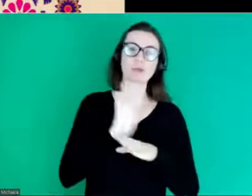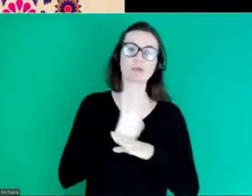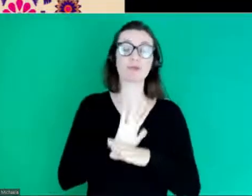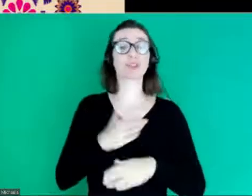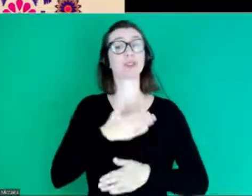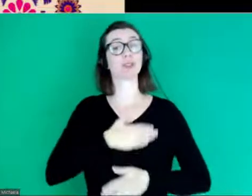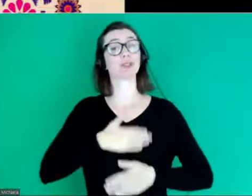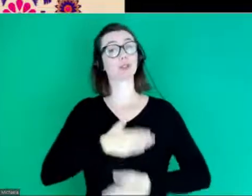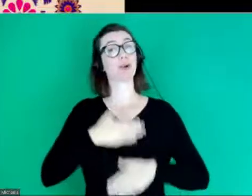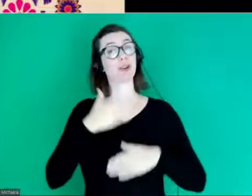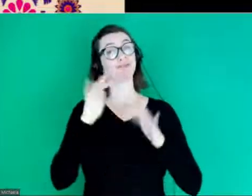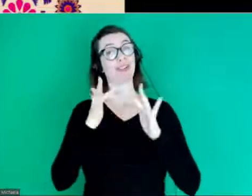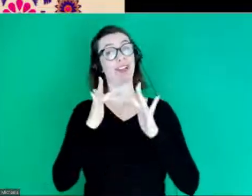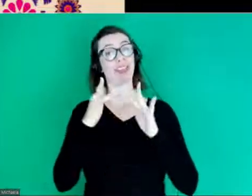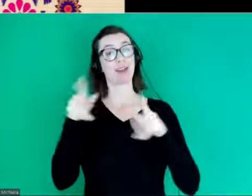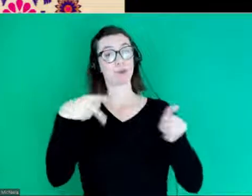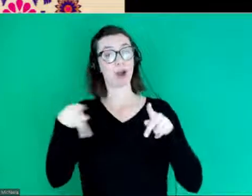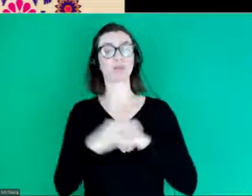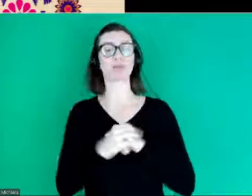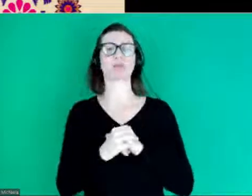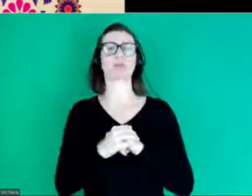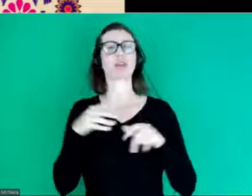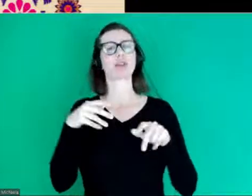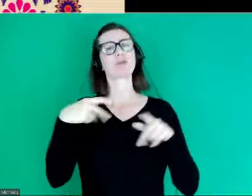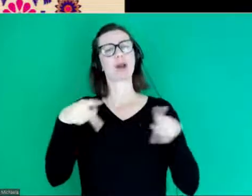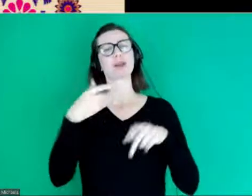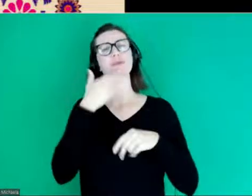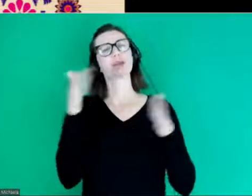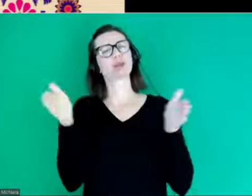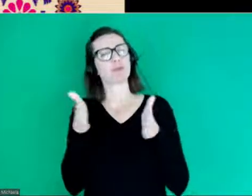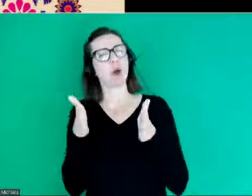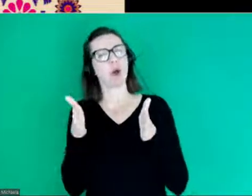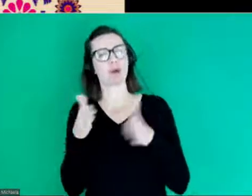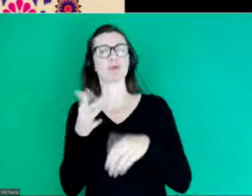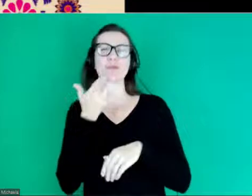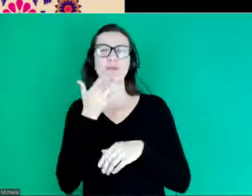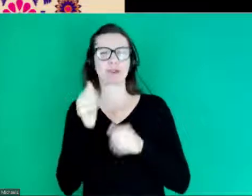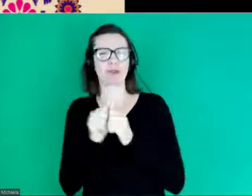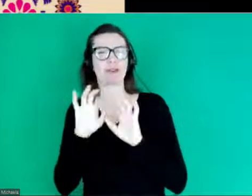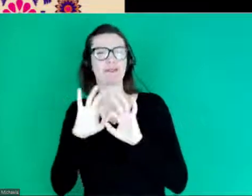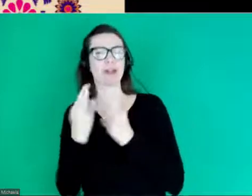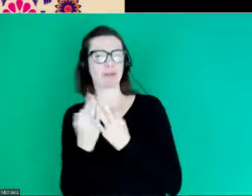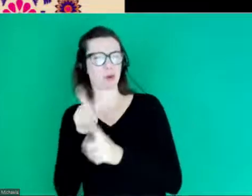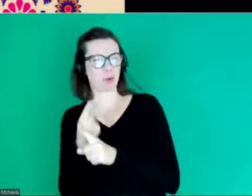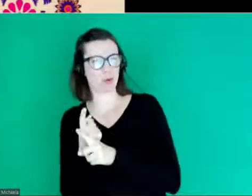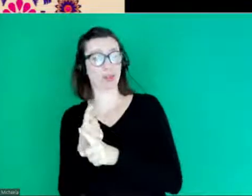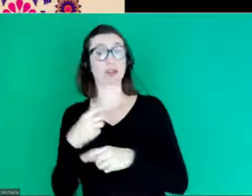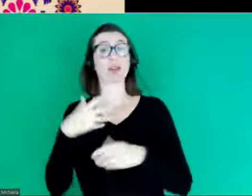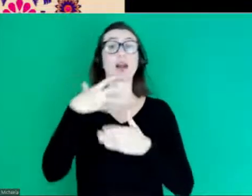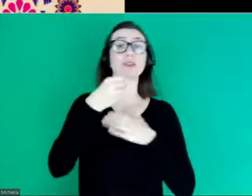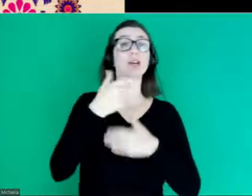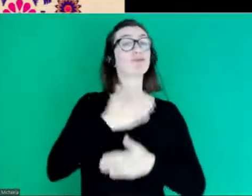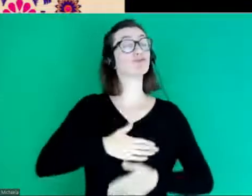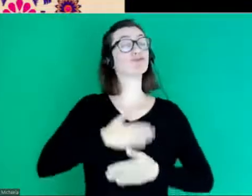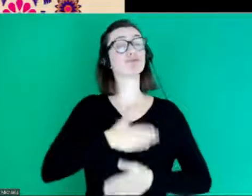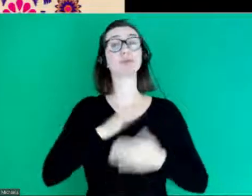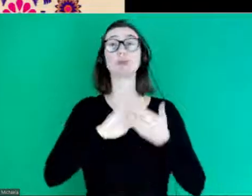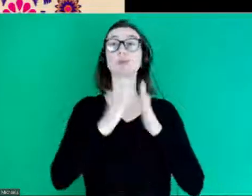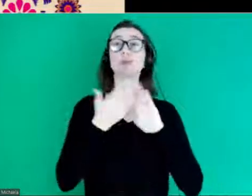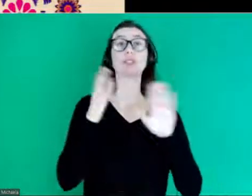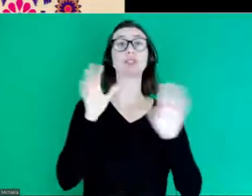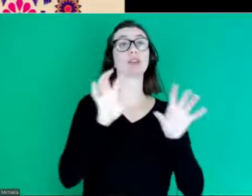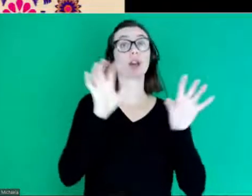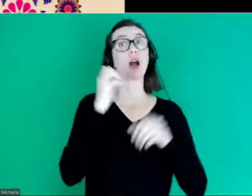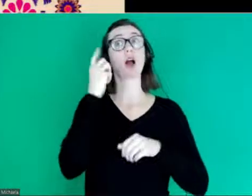parties. Keep parties small, preferably with family. Outdoors, enjoy community decorations from a